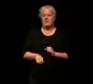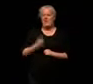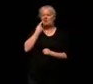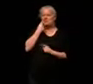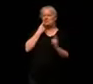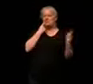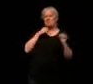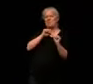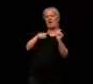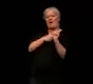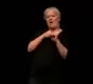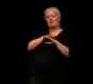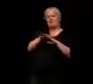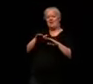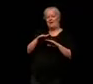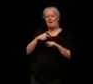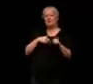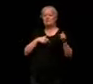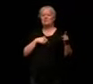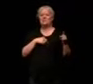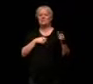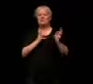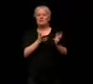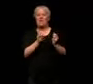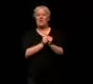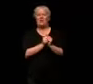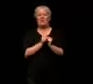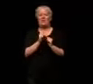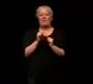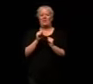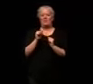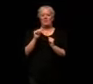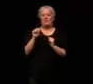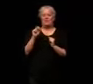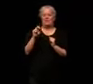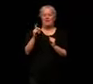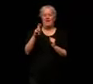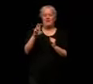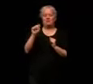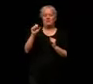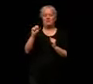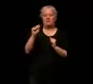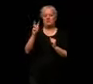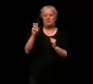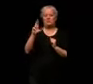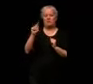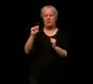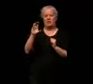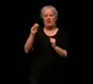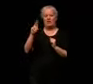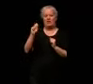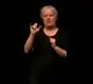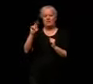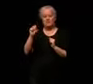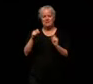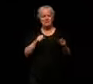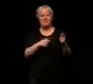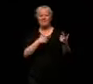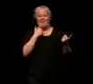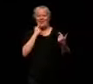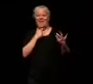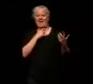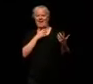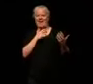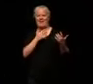good friend Majority Leader Andrew Andrew Stewart Cousins on how far we come. This is a Drake